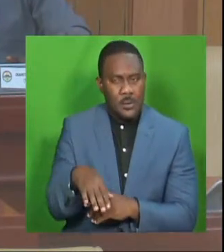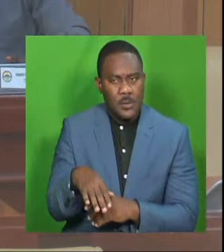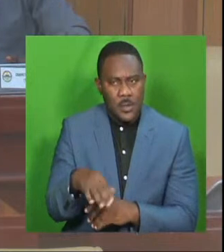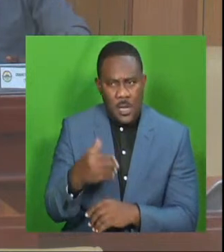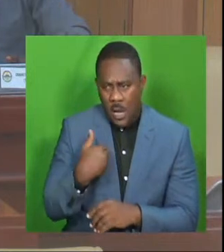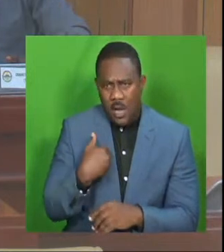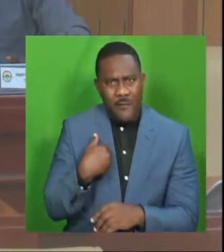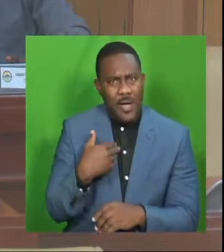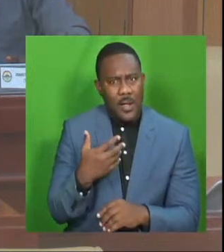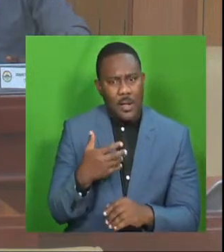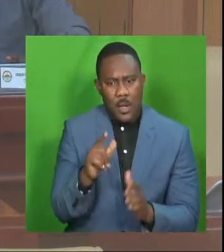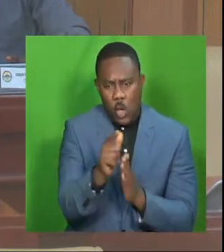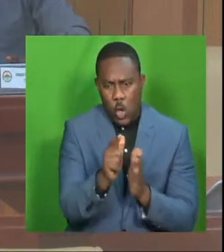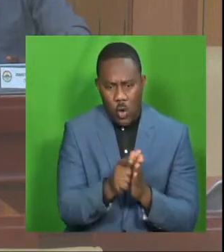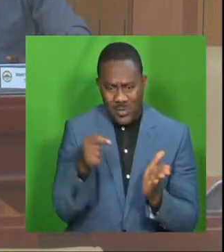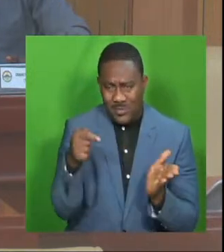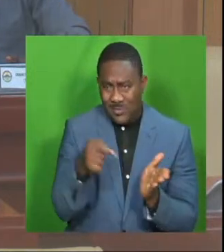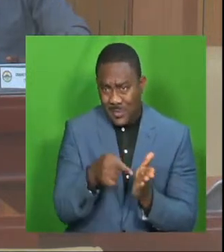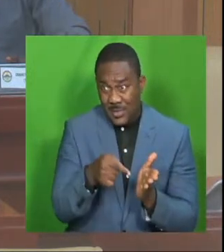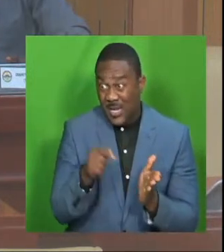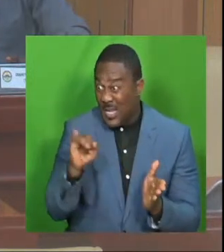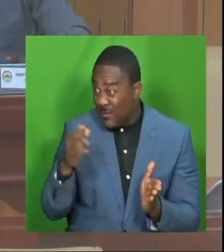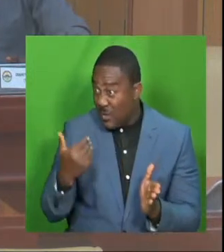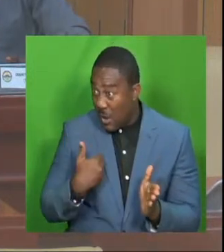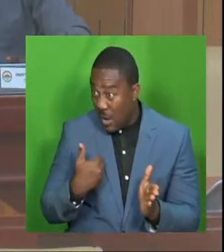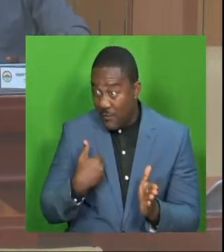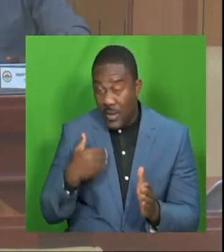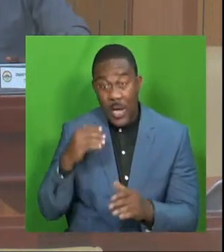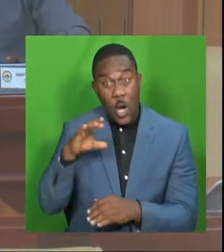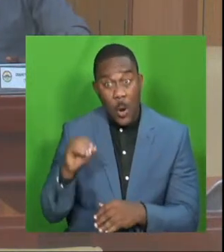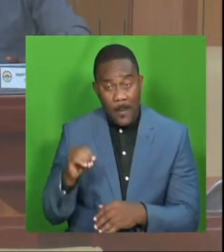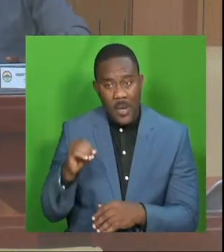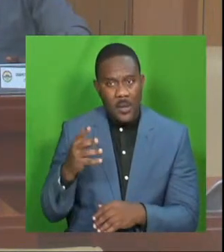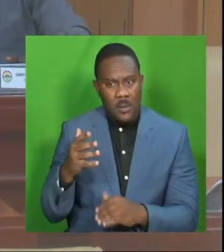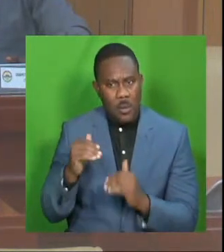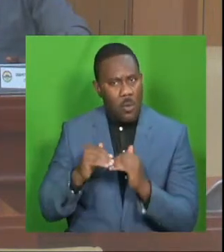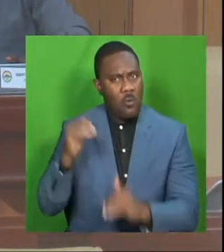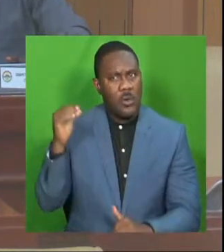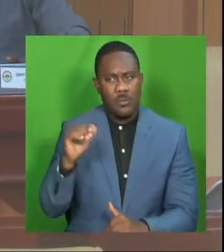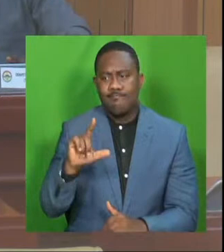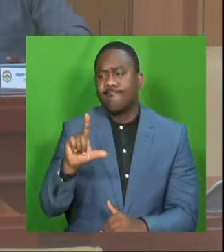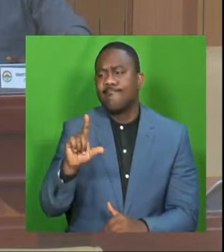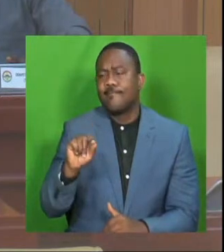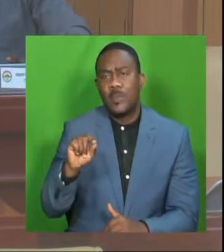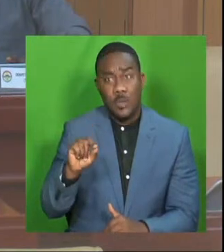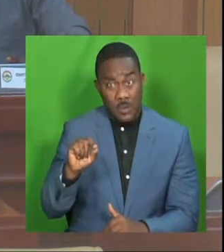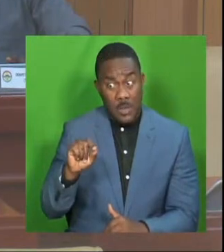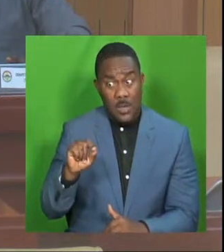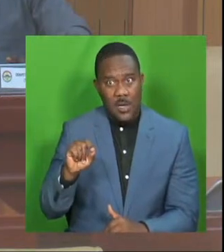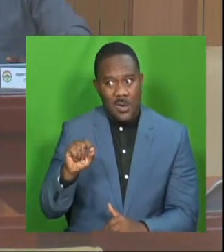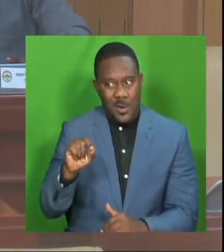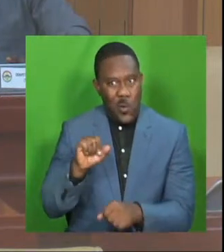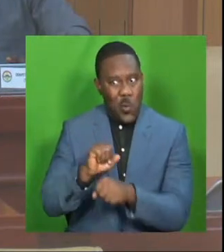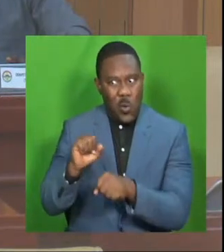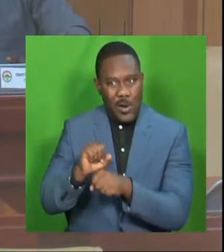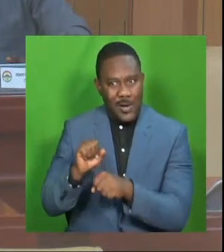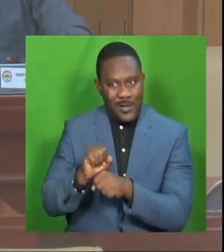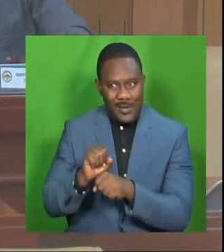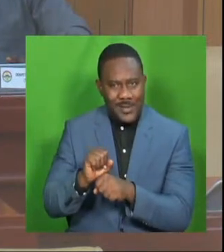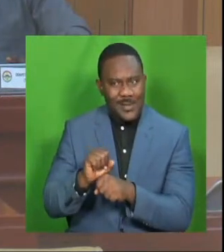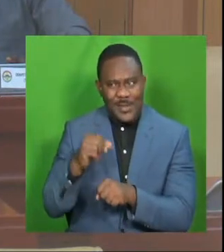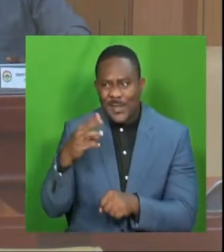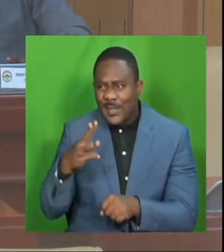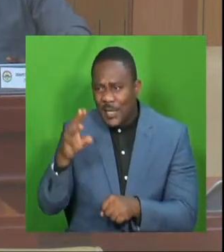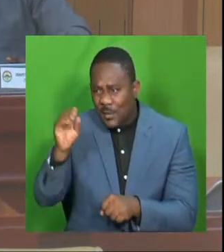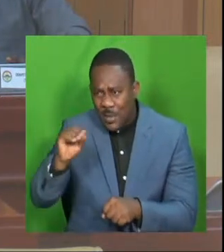of legislation that says that if you have a company with more than 20 workers, at least